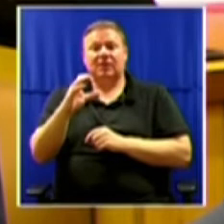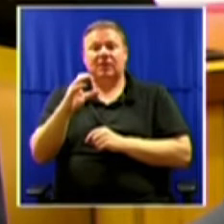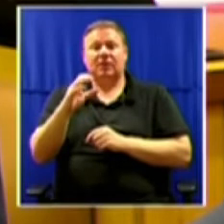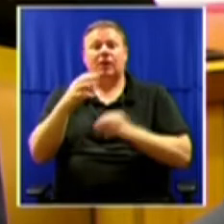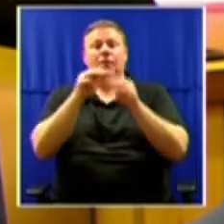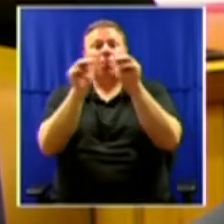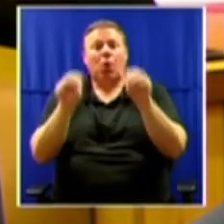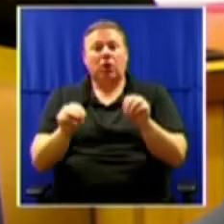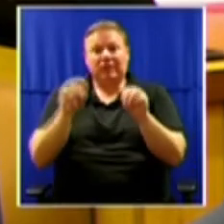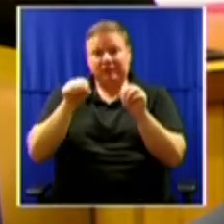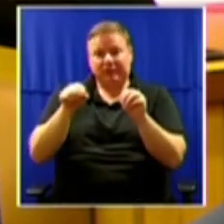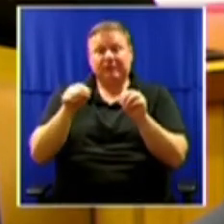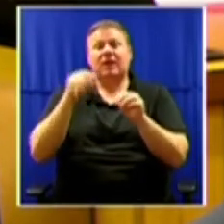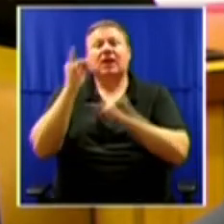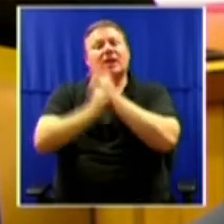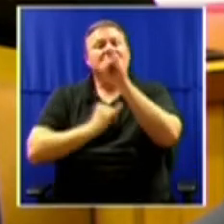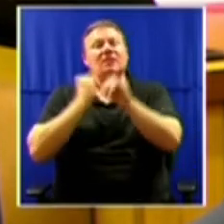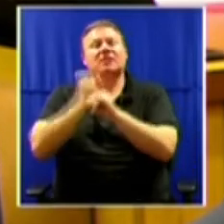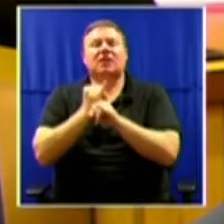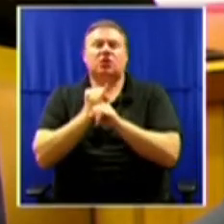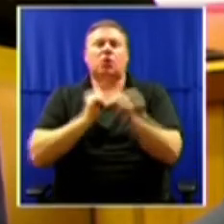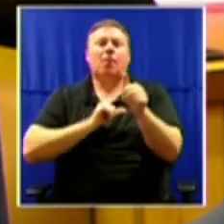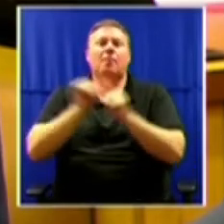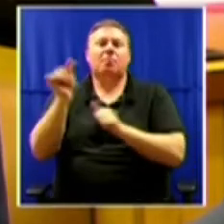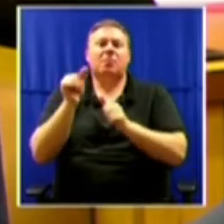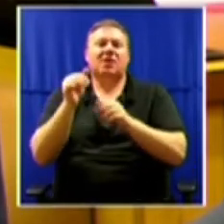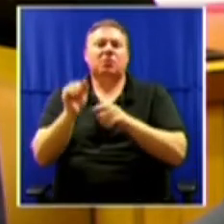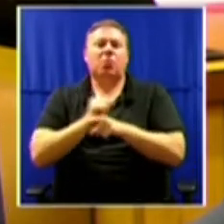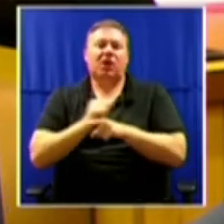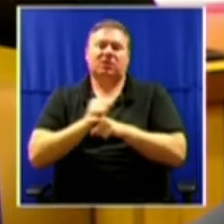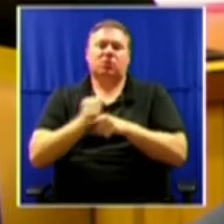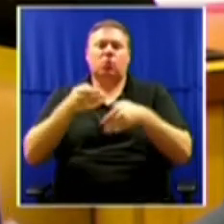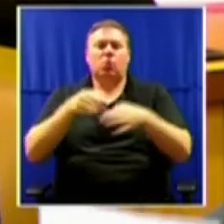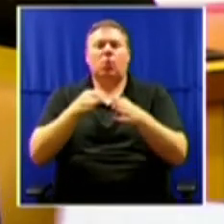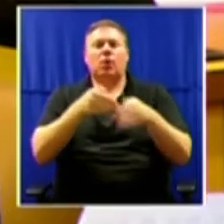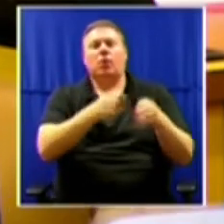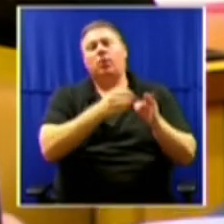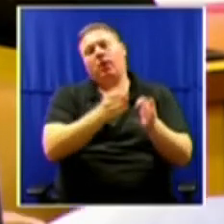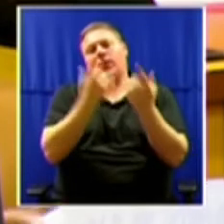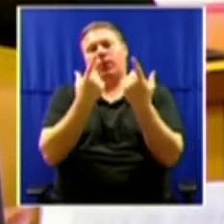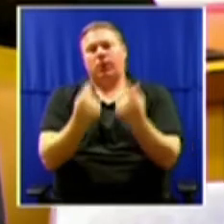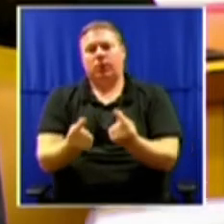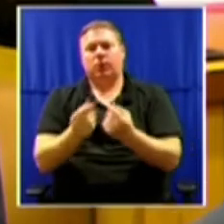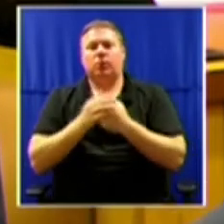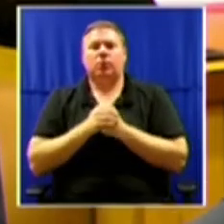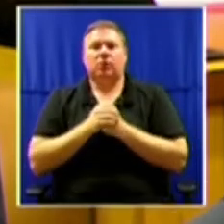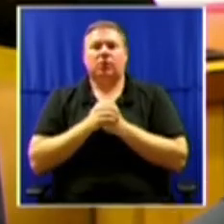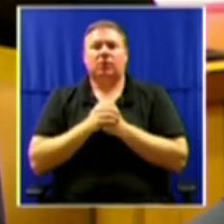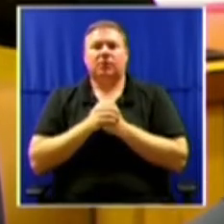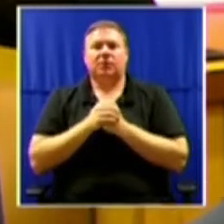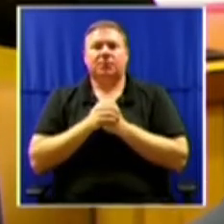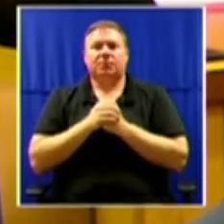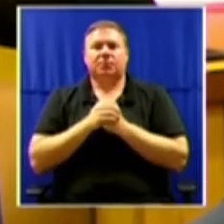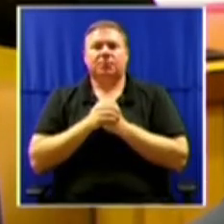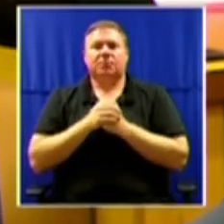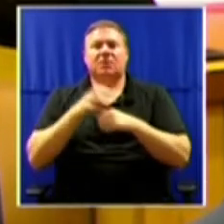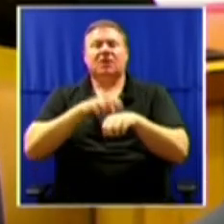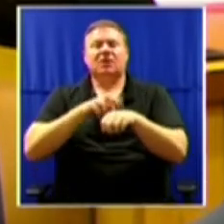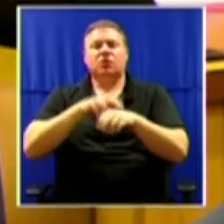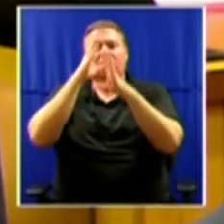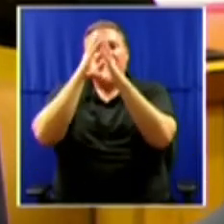model in dealing with sexual offense matters holistically. This is to be implemented by a victim-centric